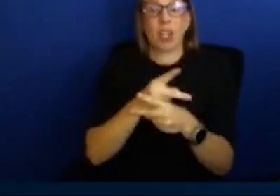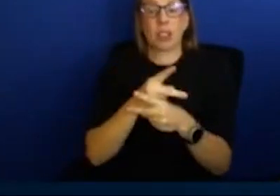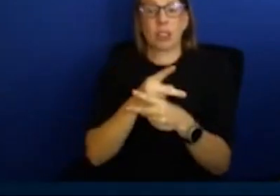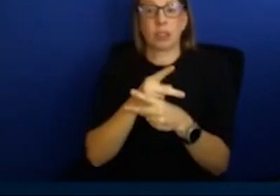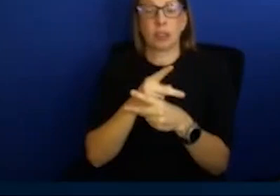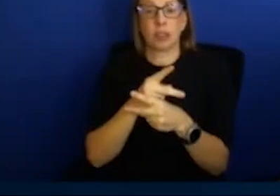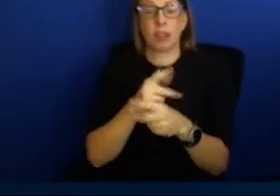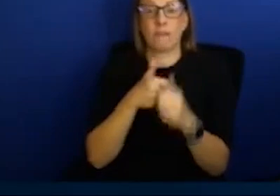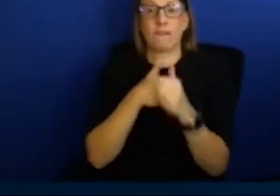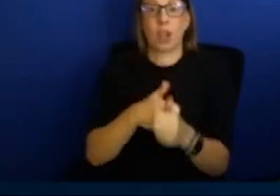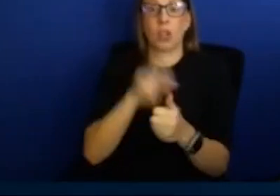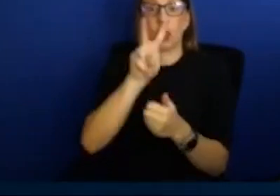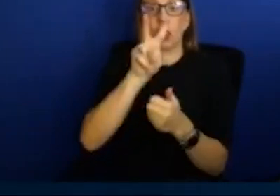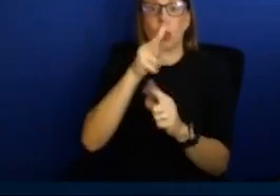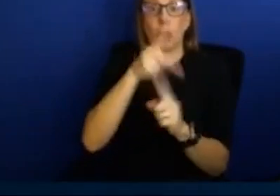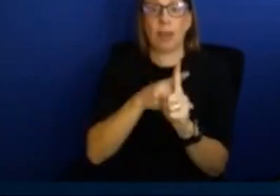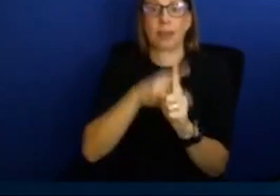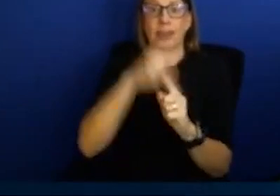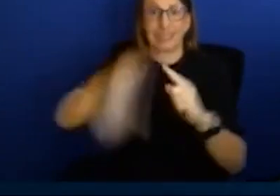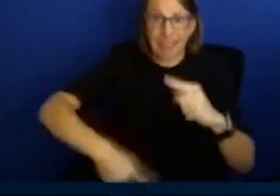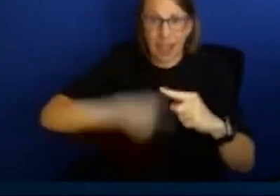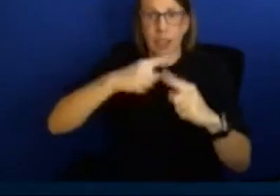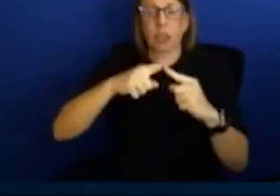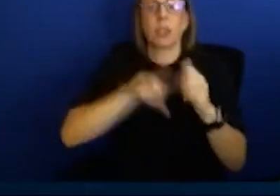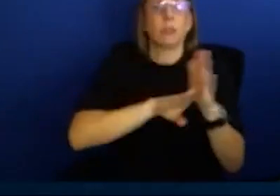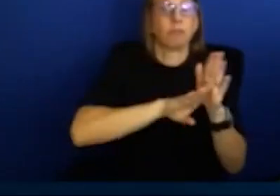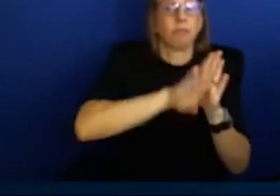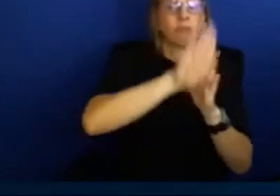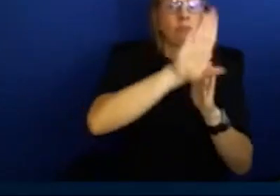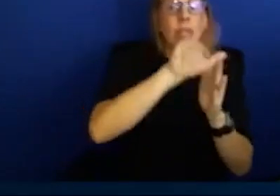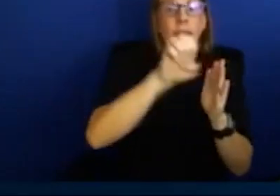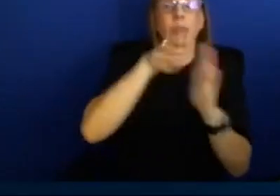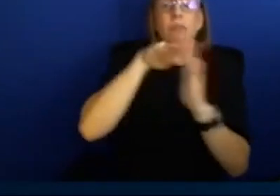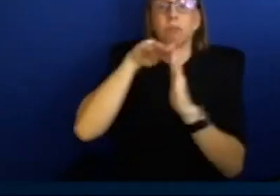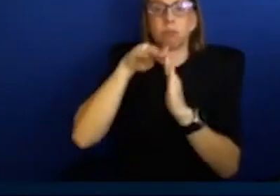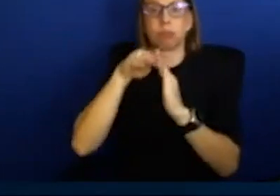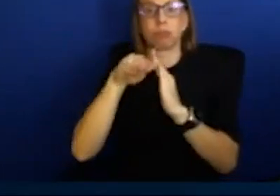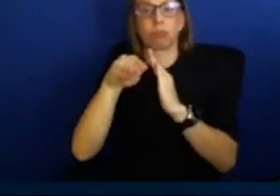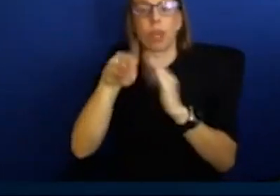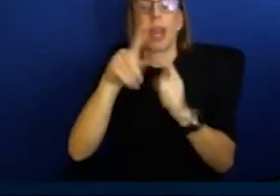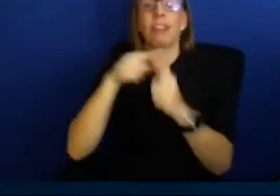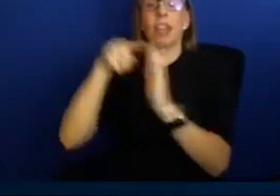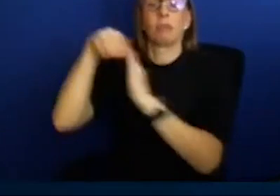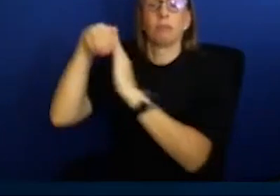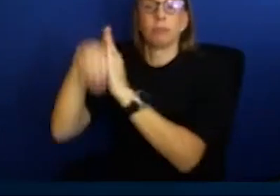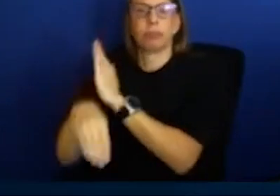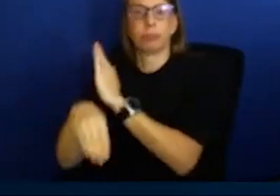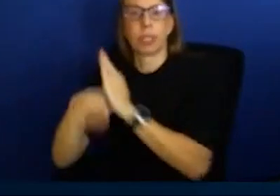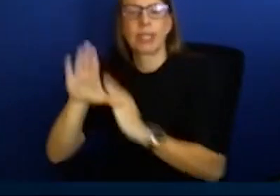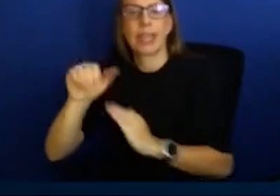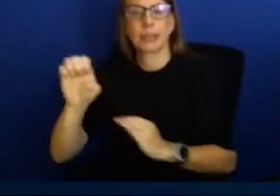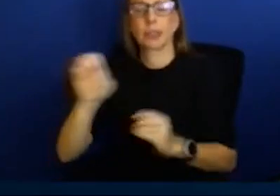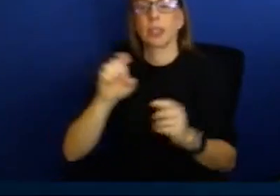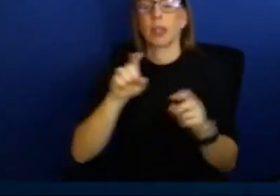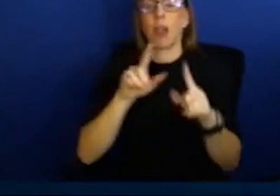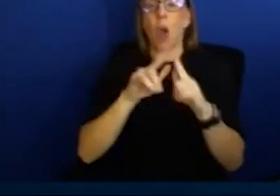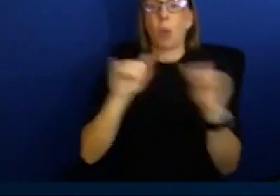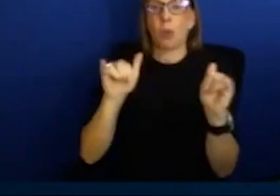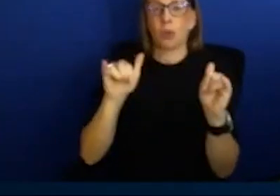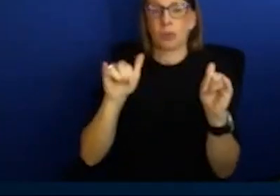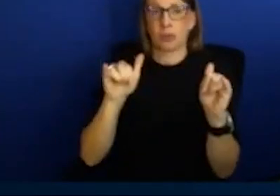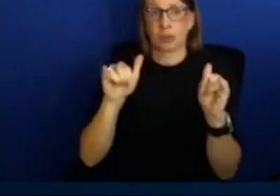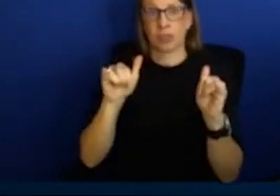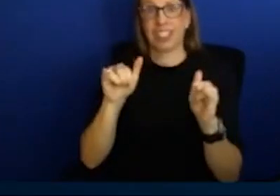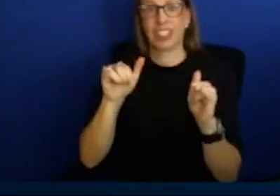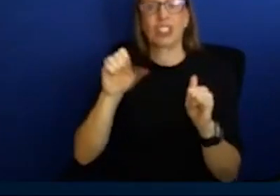2-month cycle, a surge in cases, a plateau, followed by a decline in cases at almost the same rate as the surge. We are